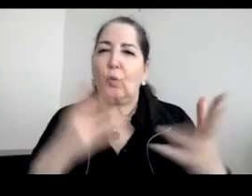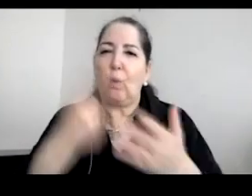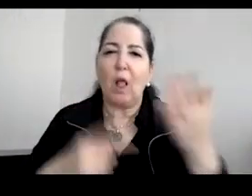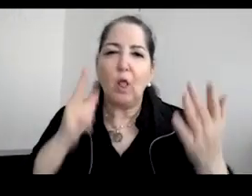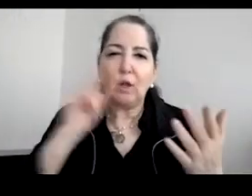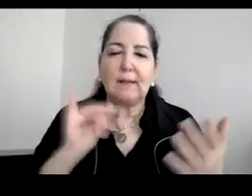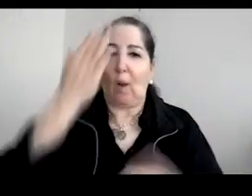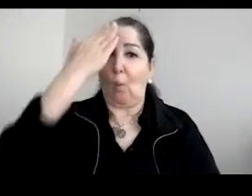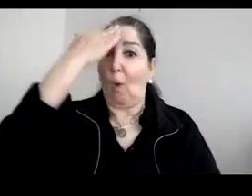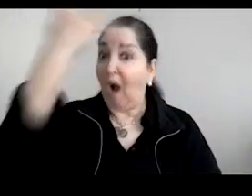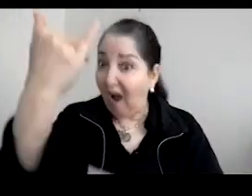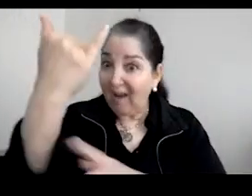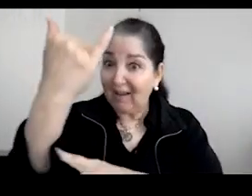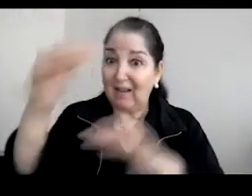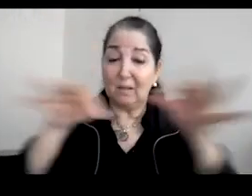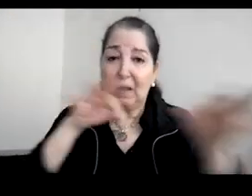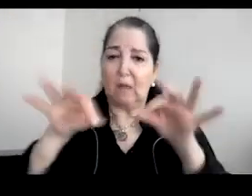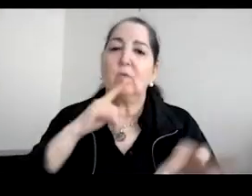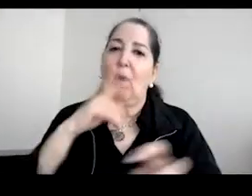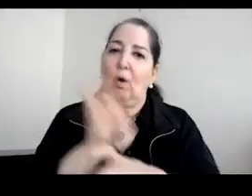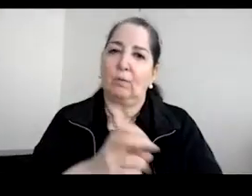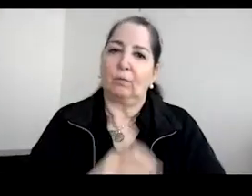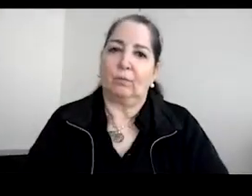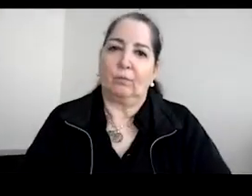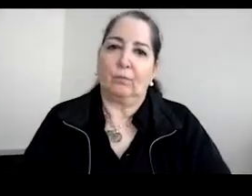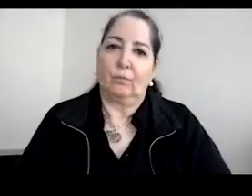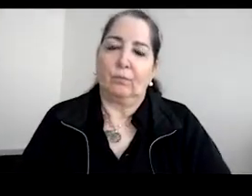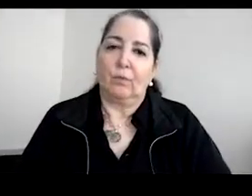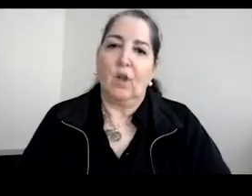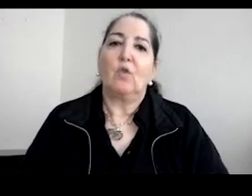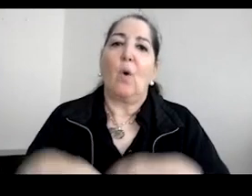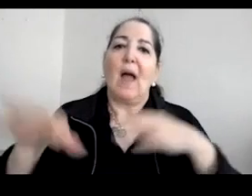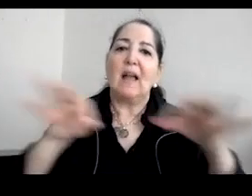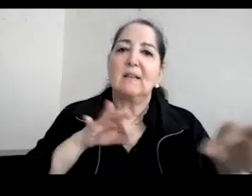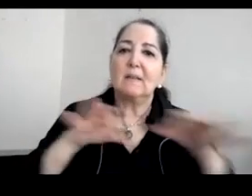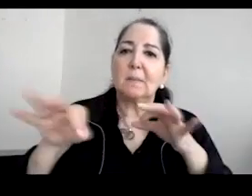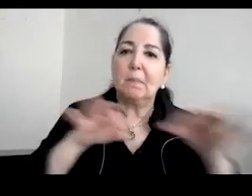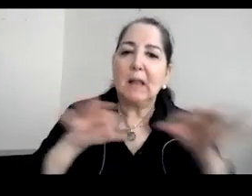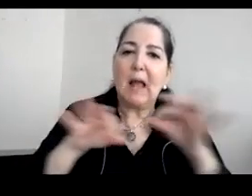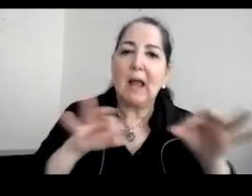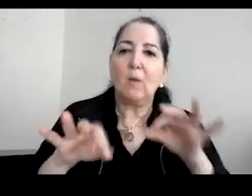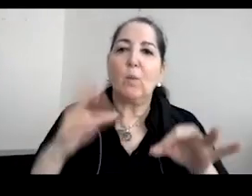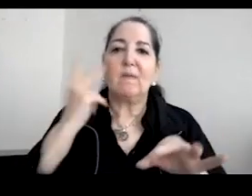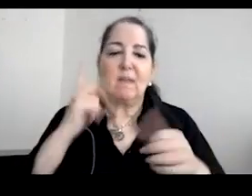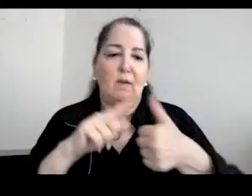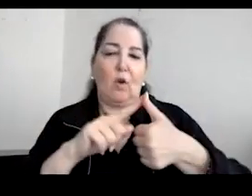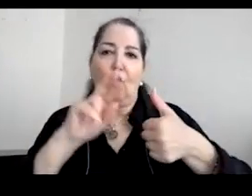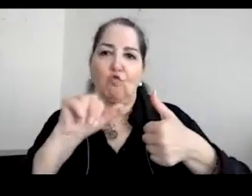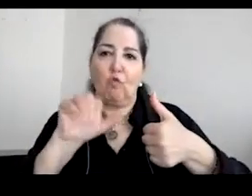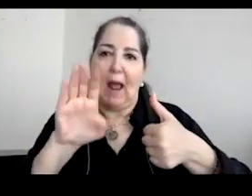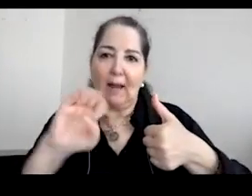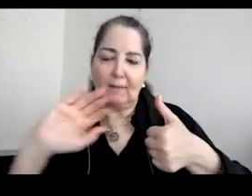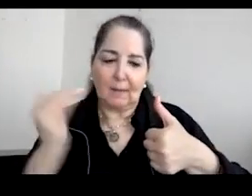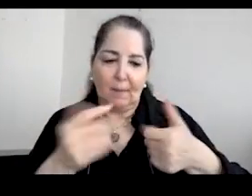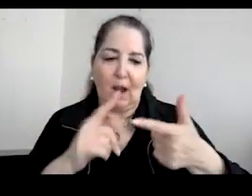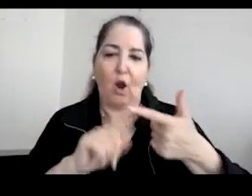factors in explaining the patterns that we've seen by race, gender, and nativity in prior earnings levels